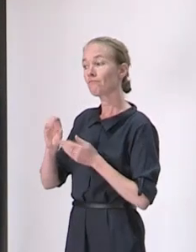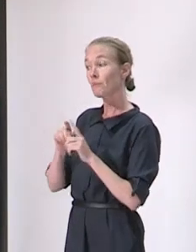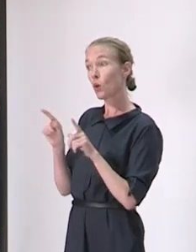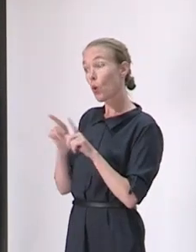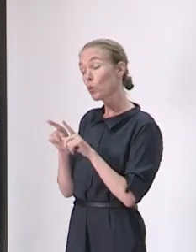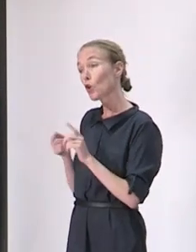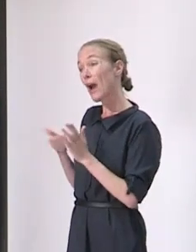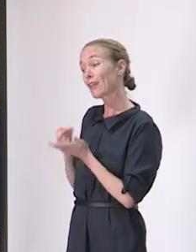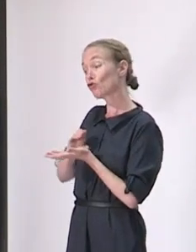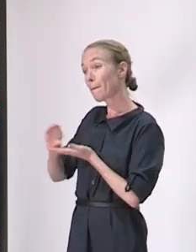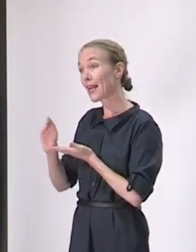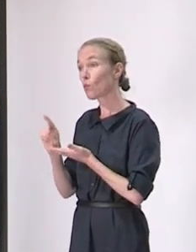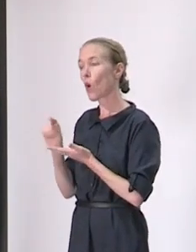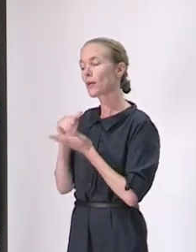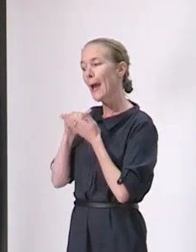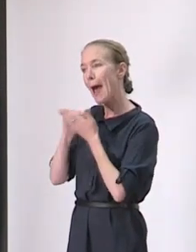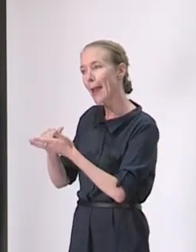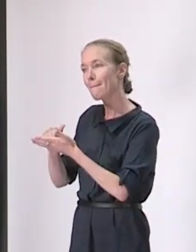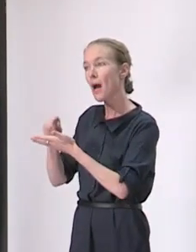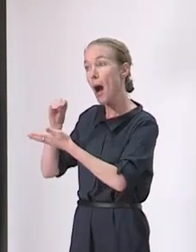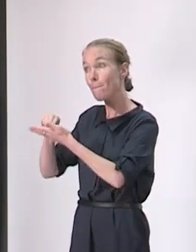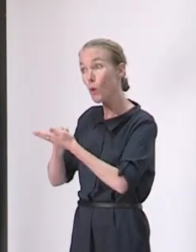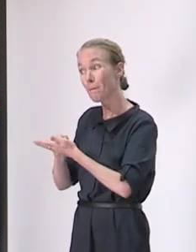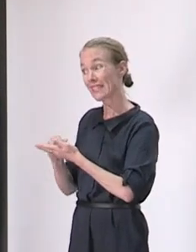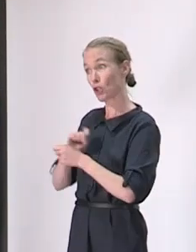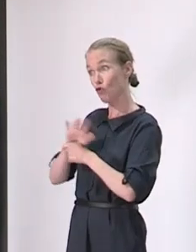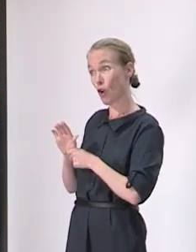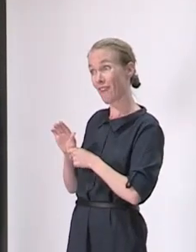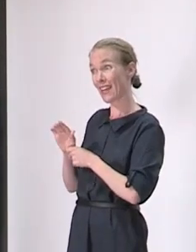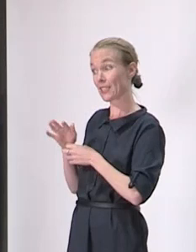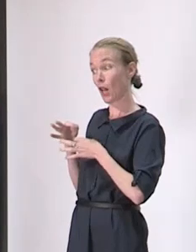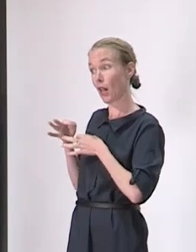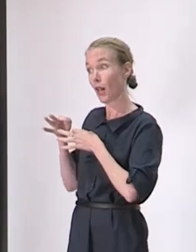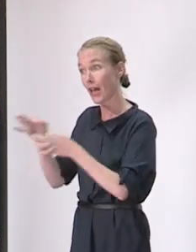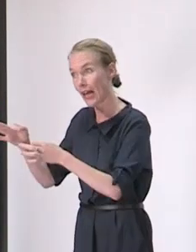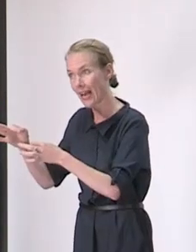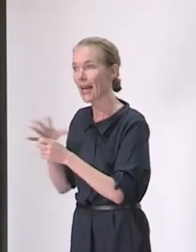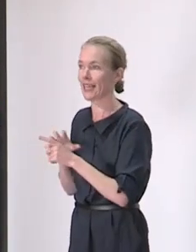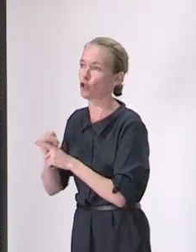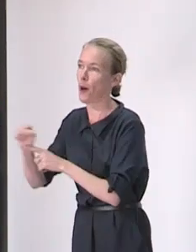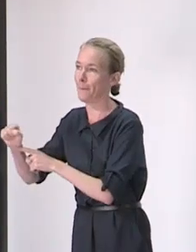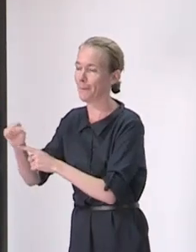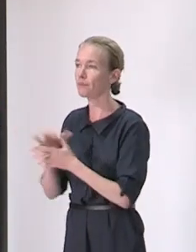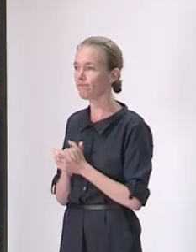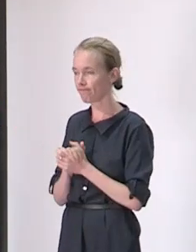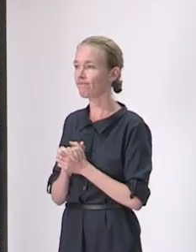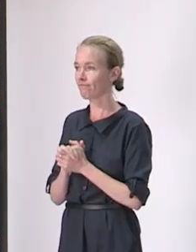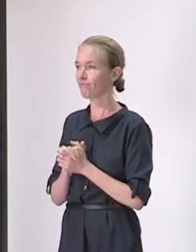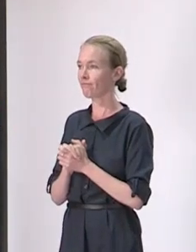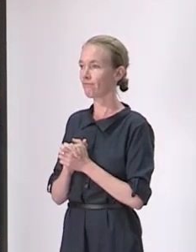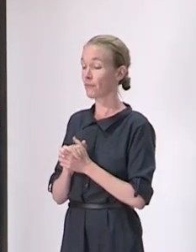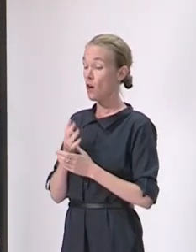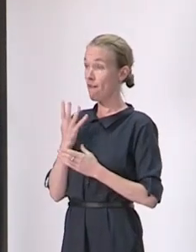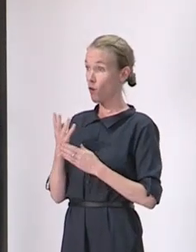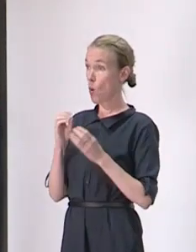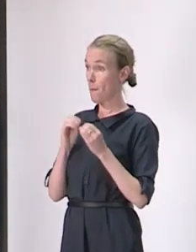procedures, radiology scans and specialist appointments to help clear the COVID-19 backlog. We're investing over